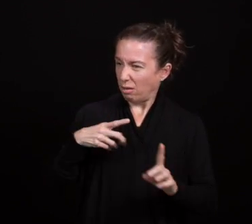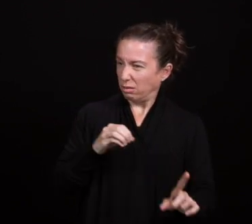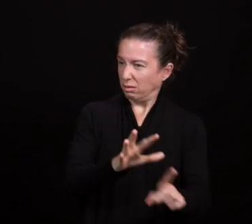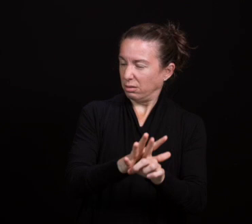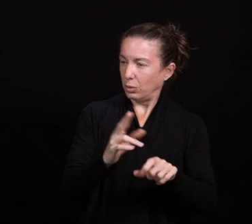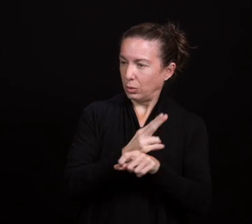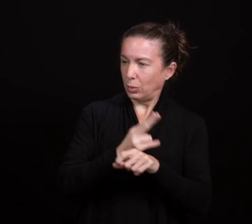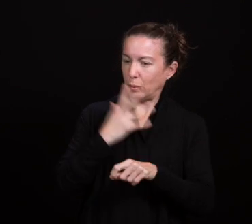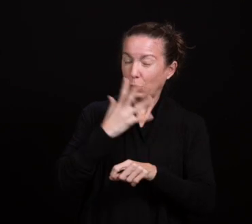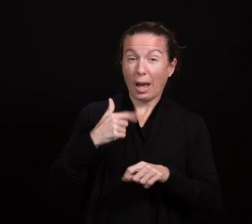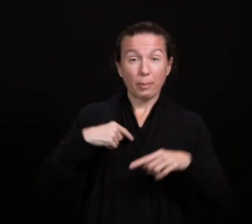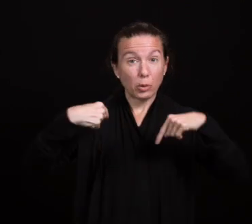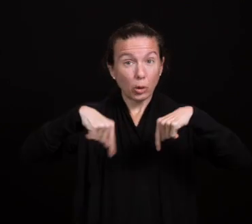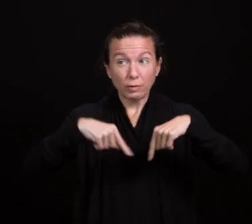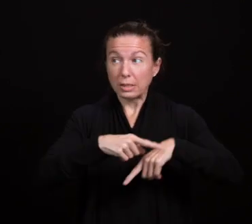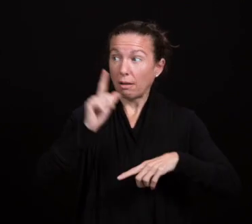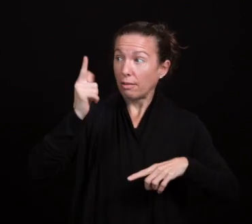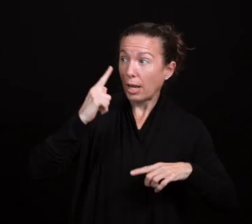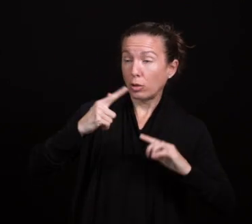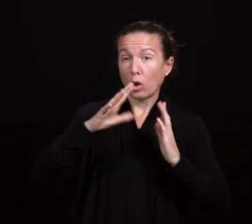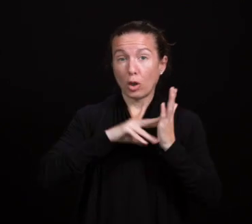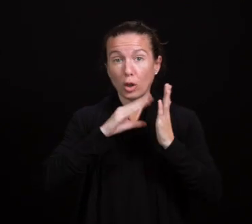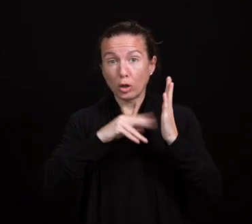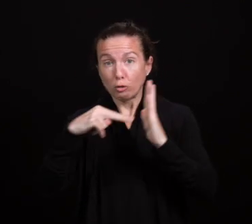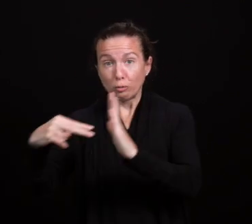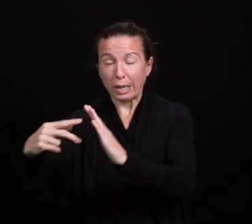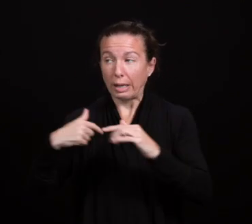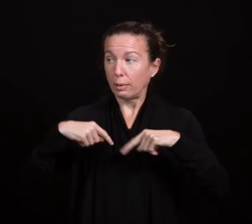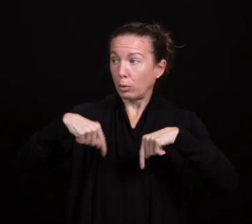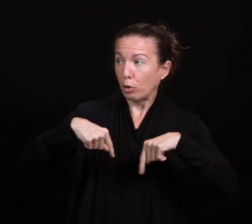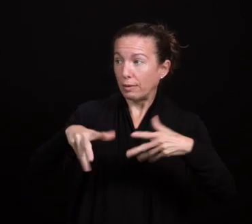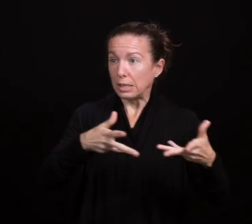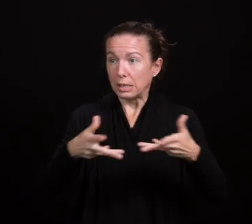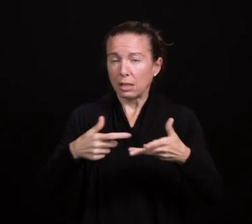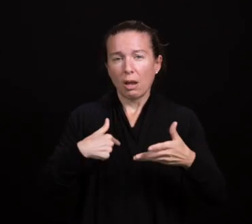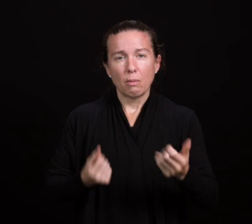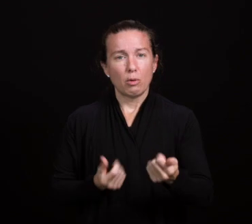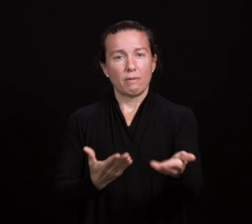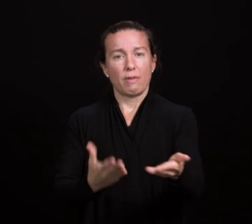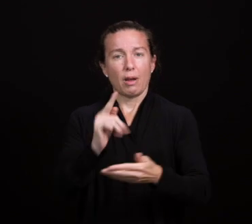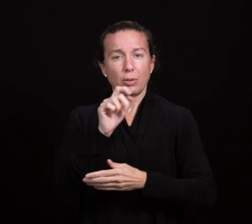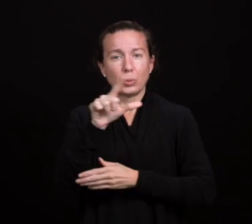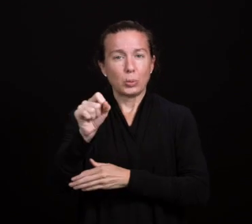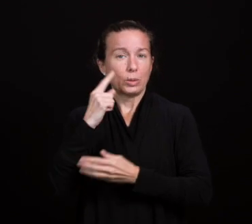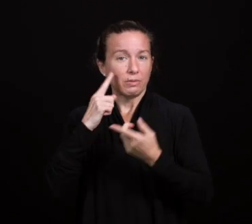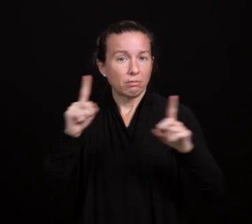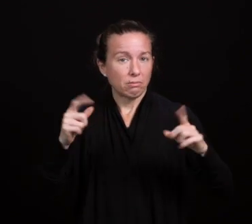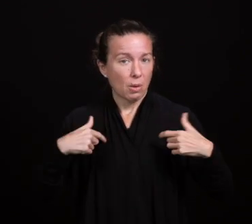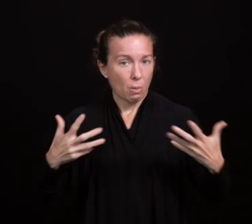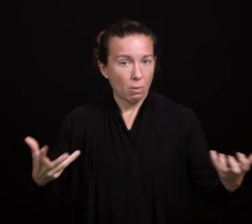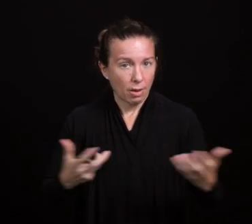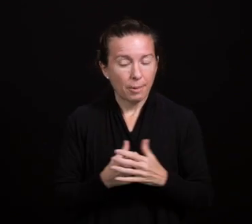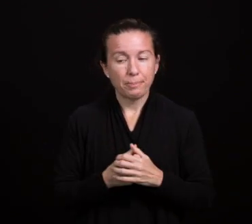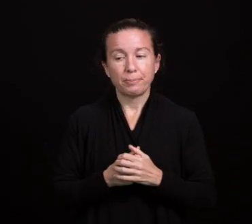tool to succeed. And it has been a tool for us to succeed. So I